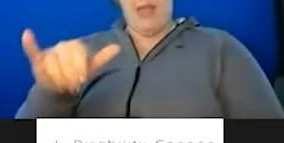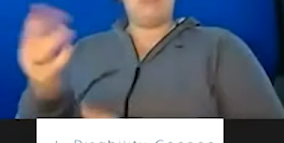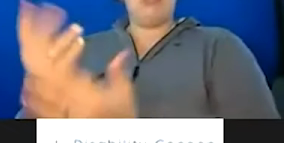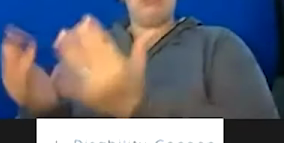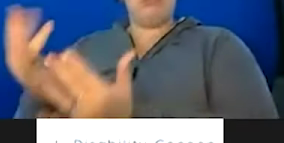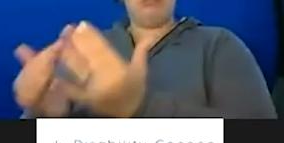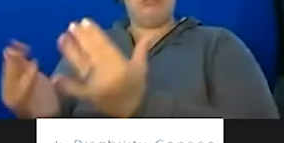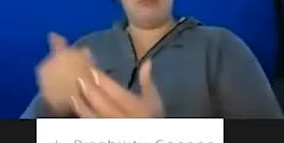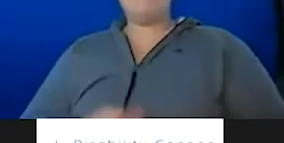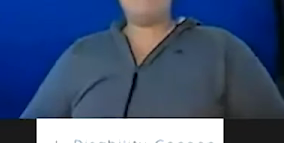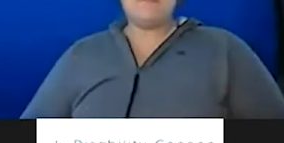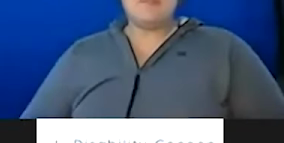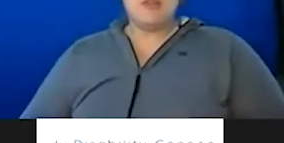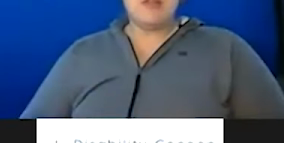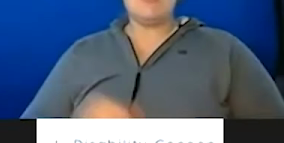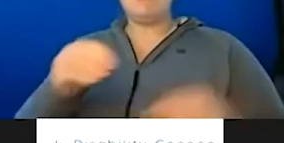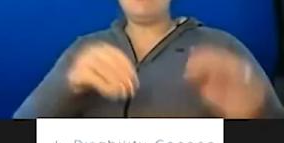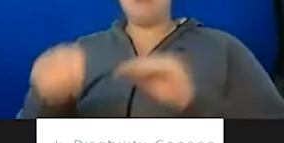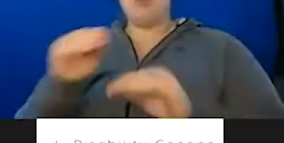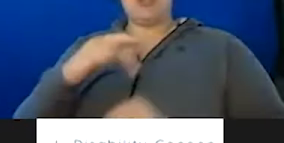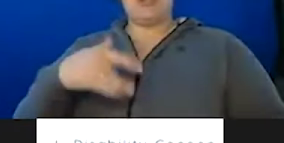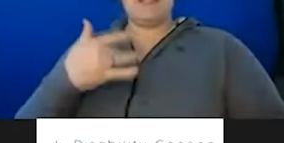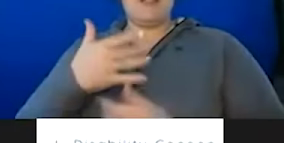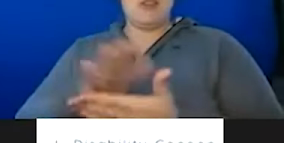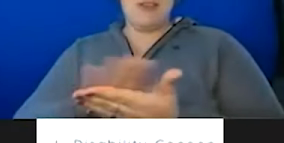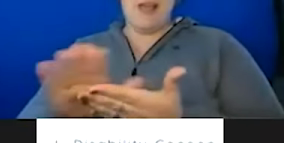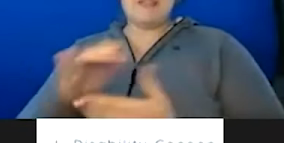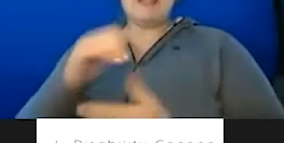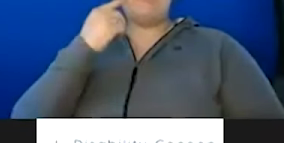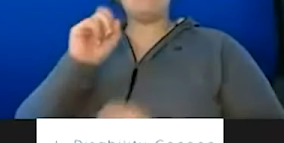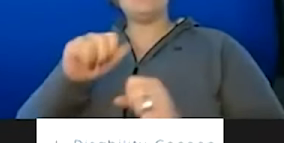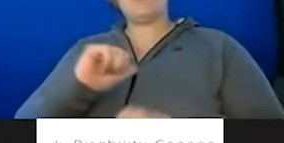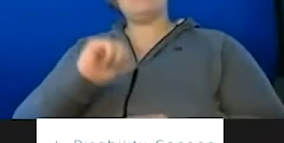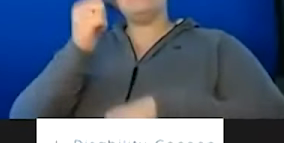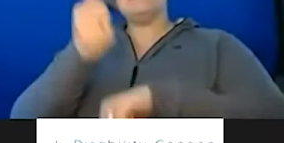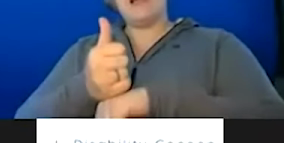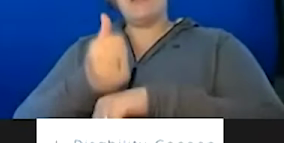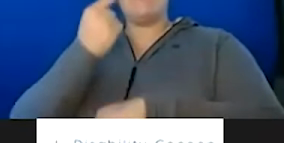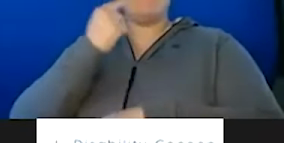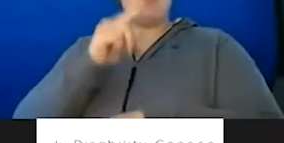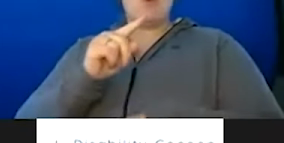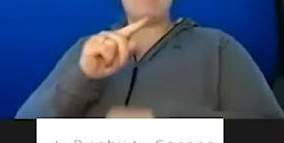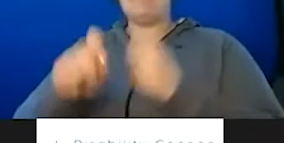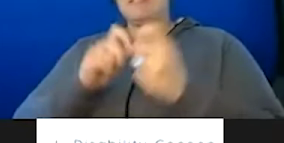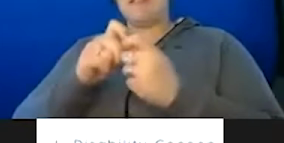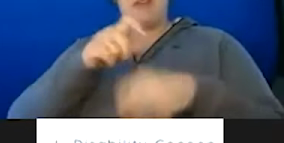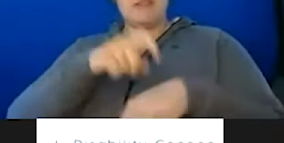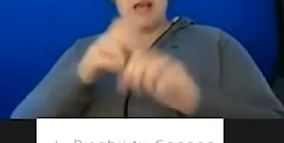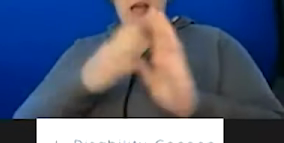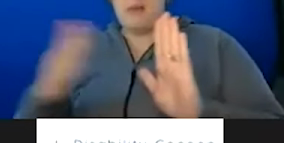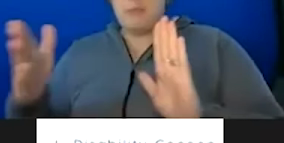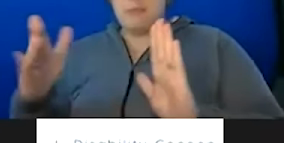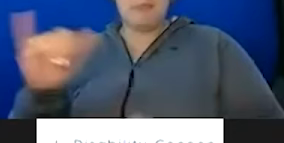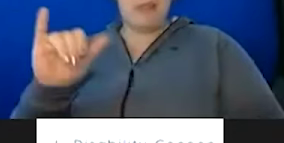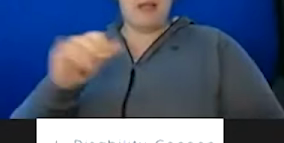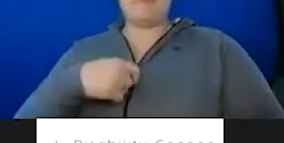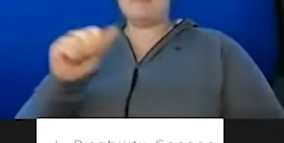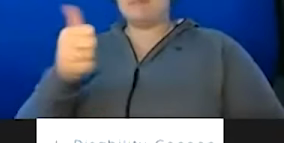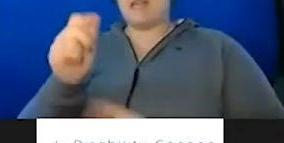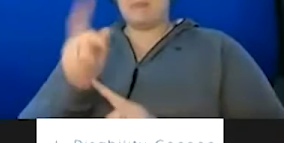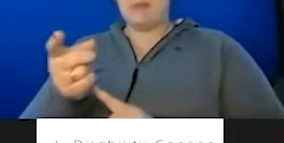is so nice is that you can preset it for a certain amount of time. Let's say that's 10 minutes. So as soon as the person